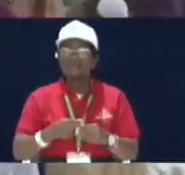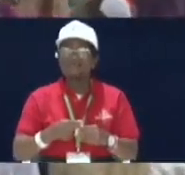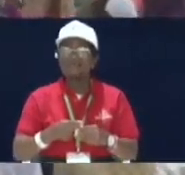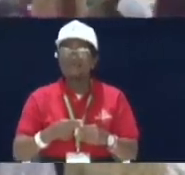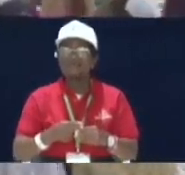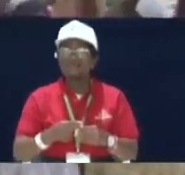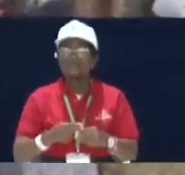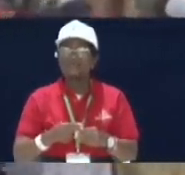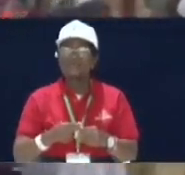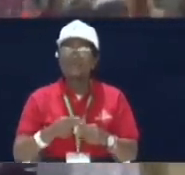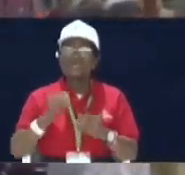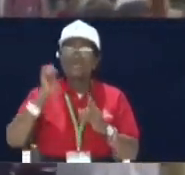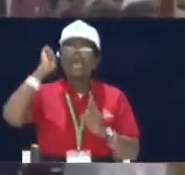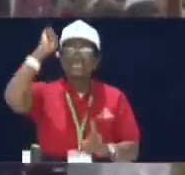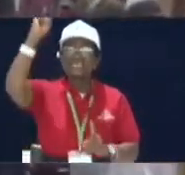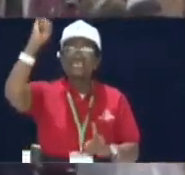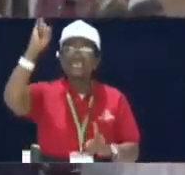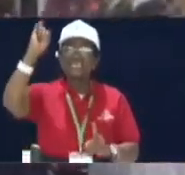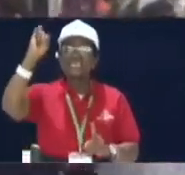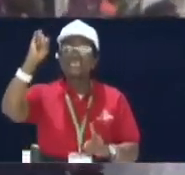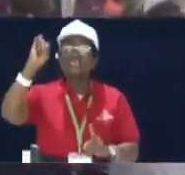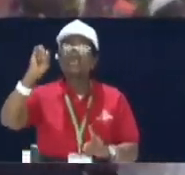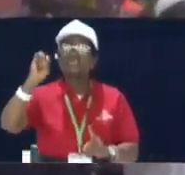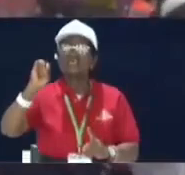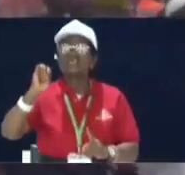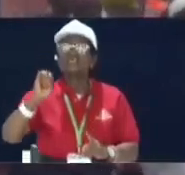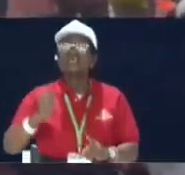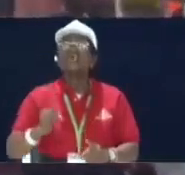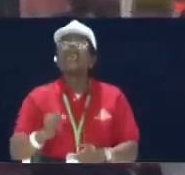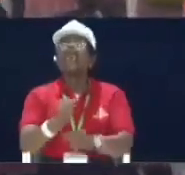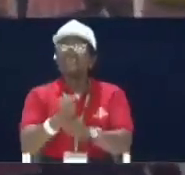He deserves our praise.